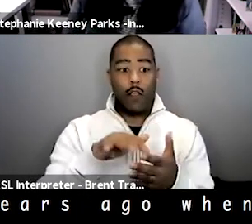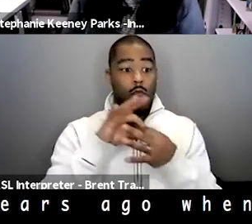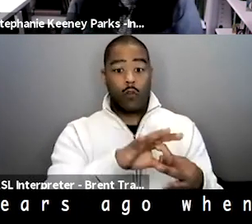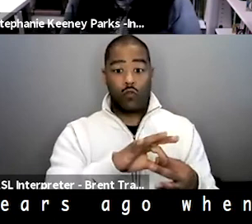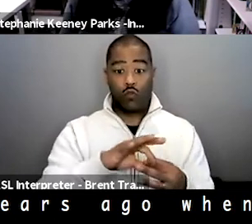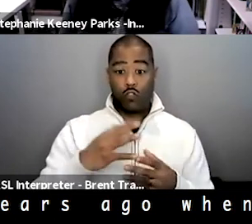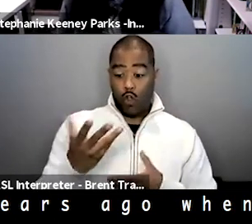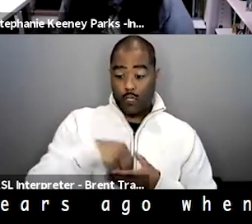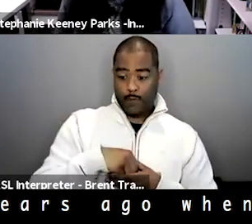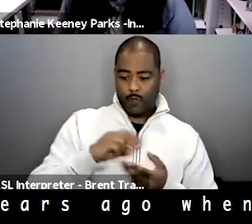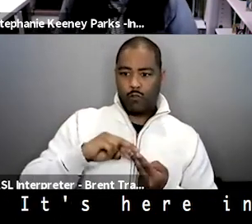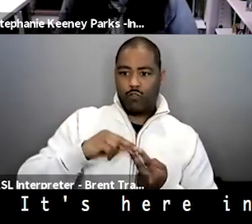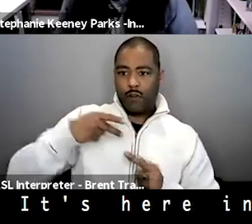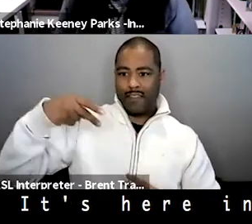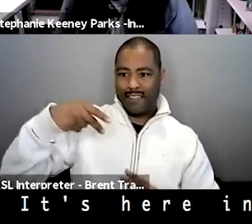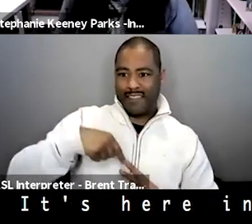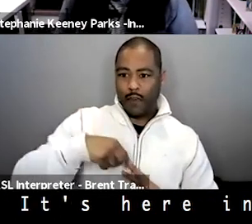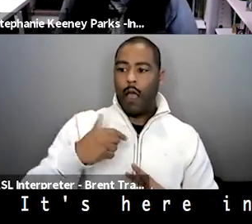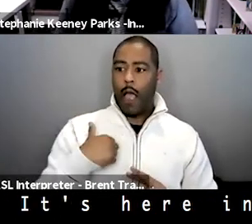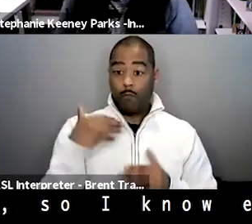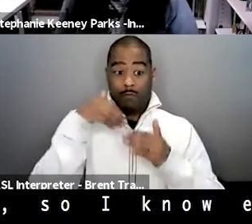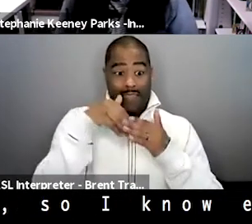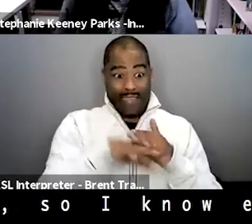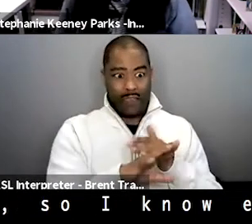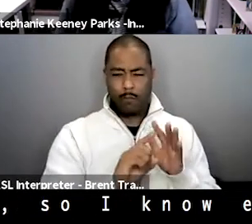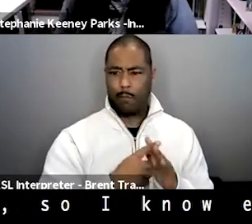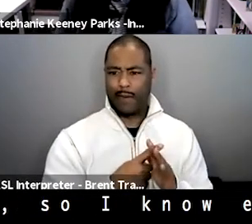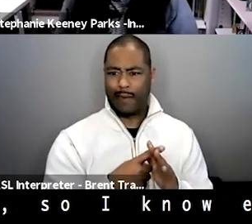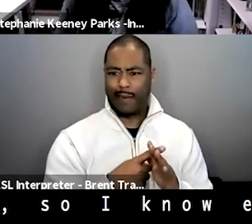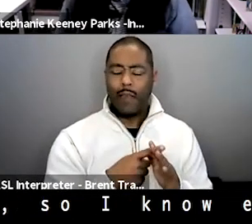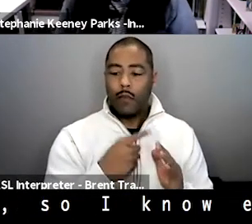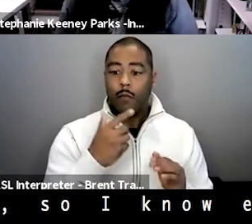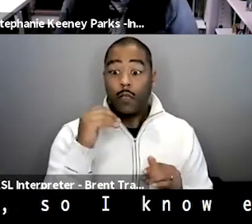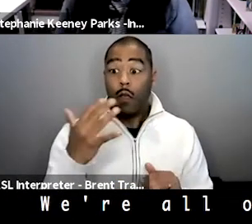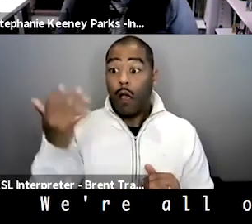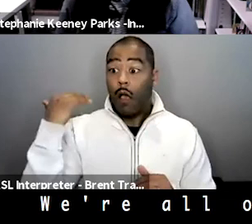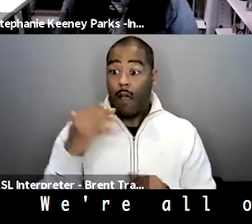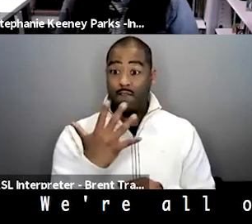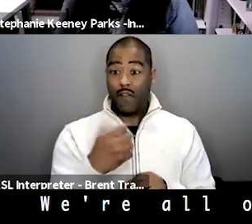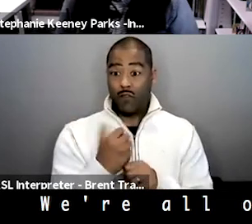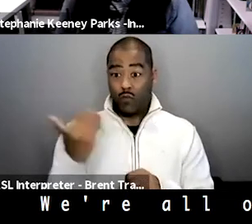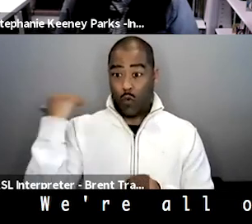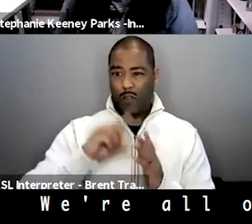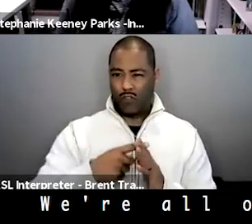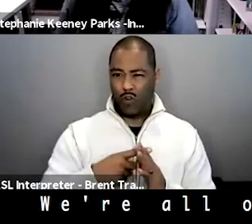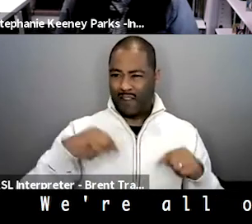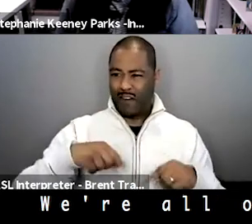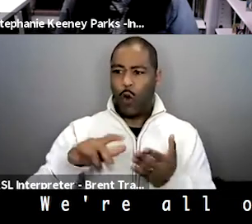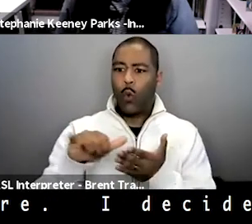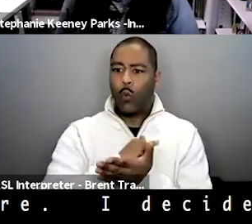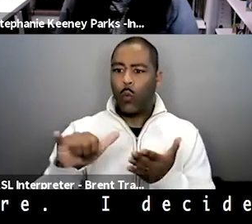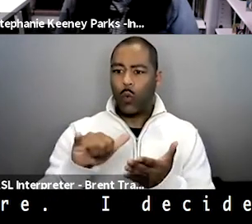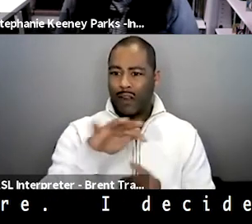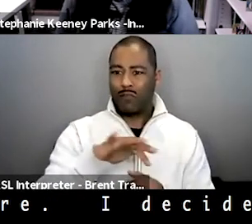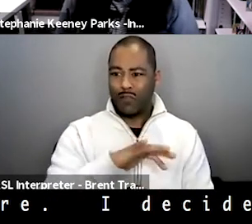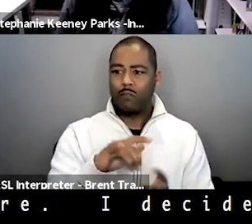autism. And I kind of got in on the ground floor because I became aware of it 5 years ago when it first started, because it's here in the New York area. So I know like